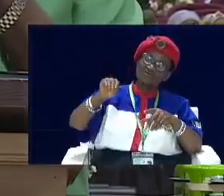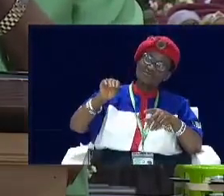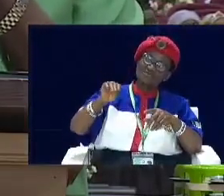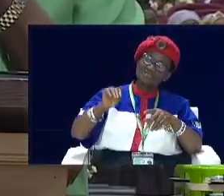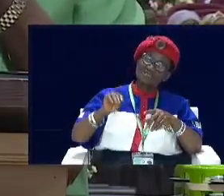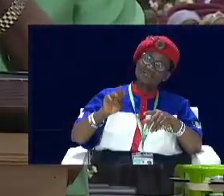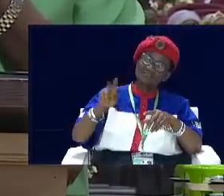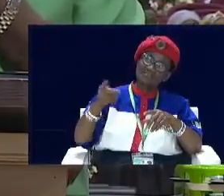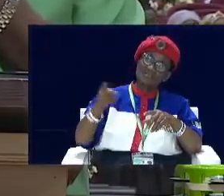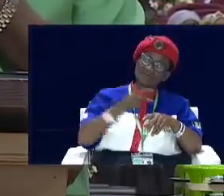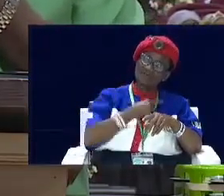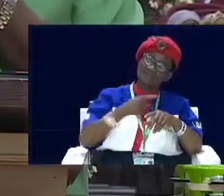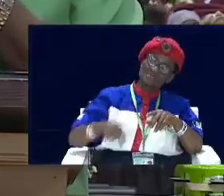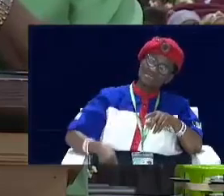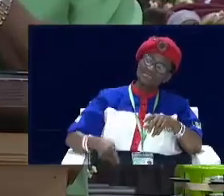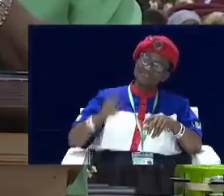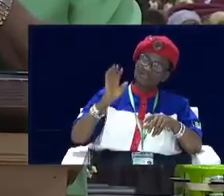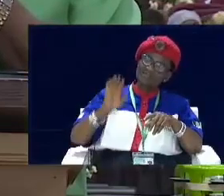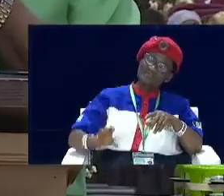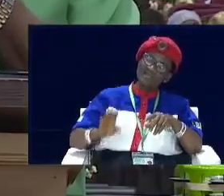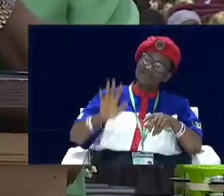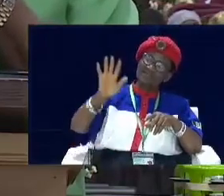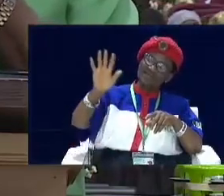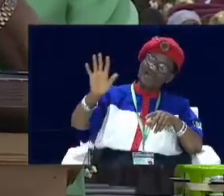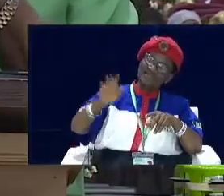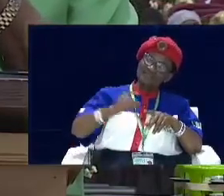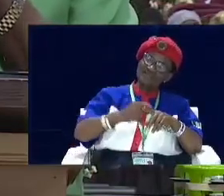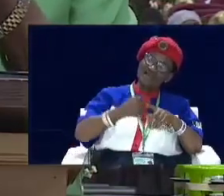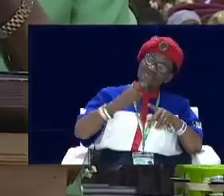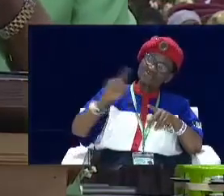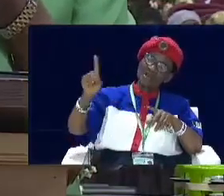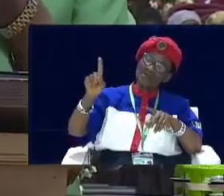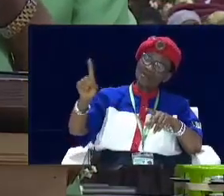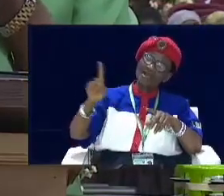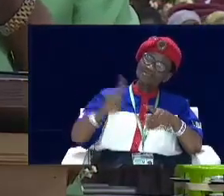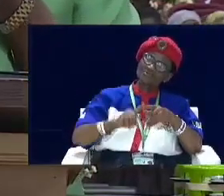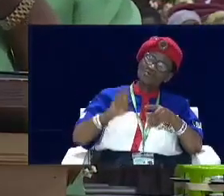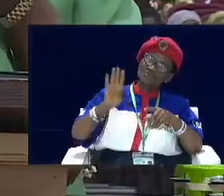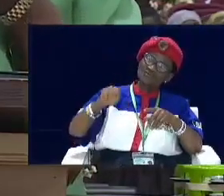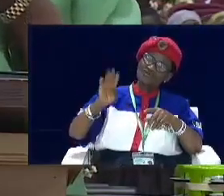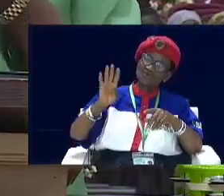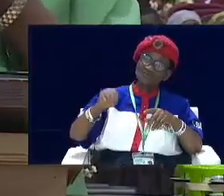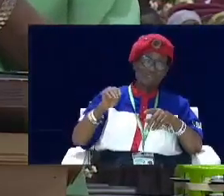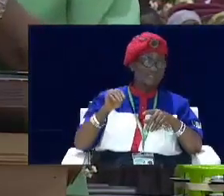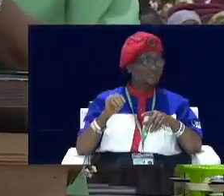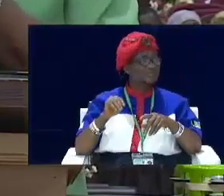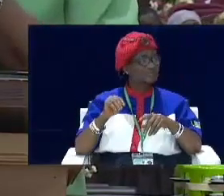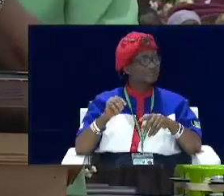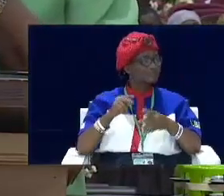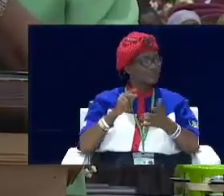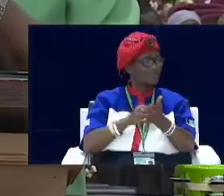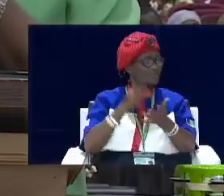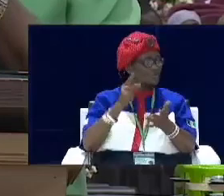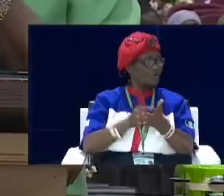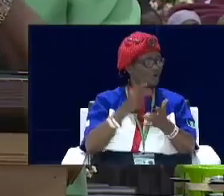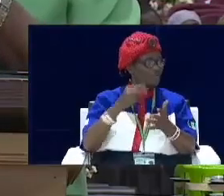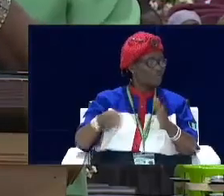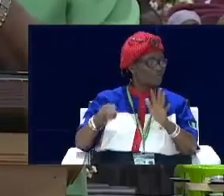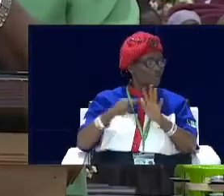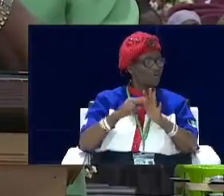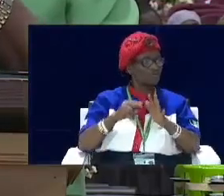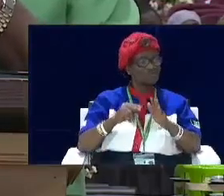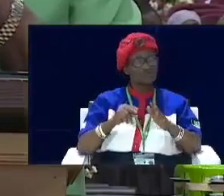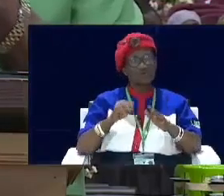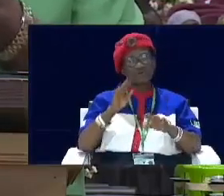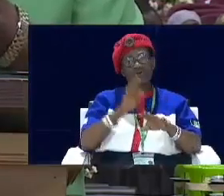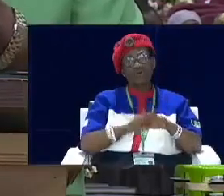ikerinla. 2 Kings 5 from verse 1 to 14. Oba keji ori karun ese kini de ikerinla. The double portion anointing on